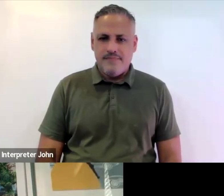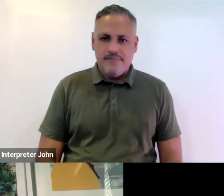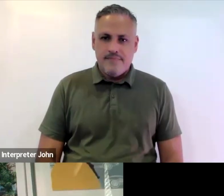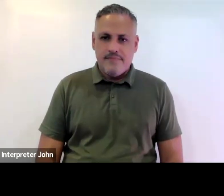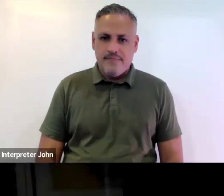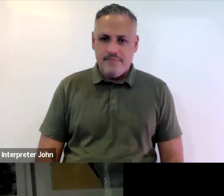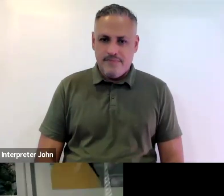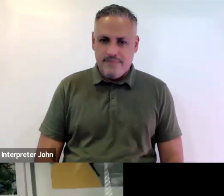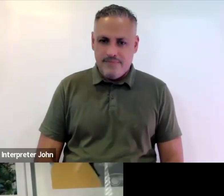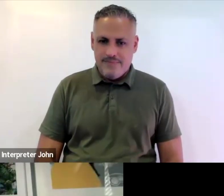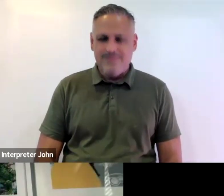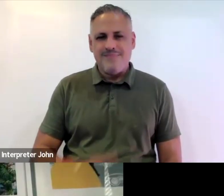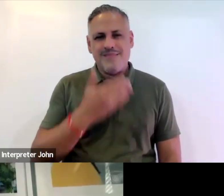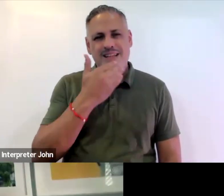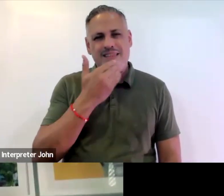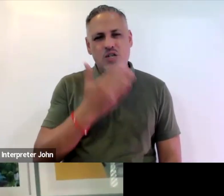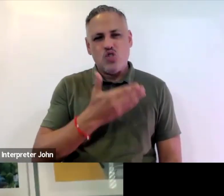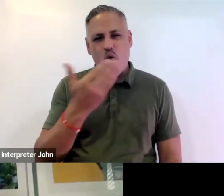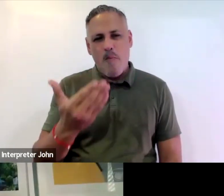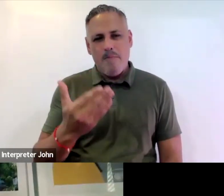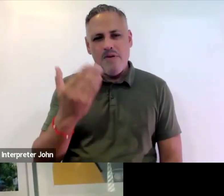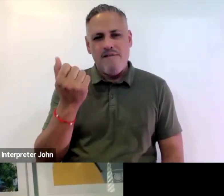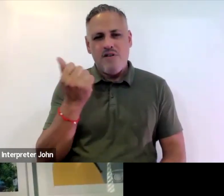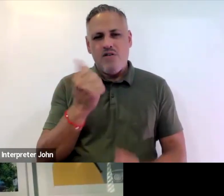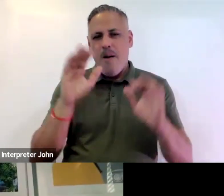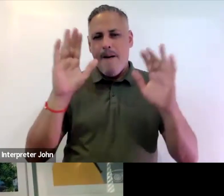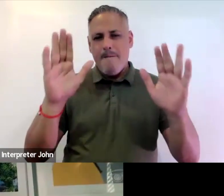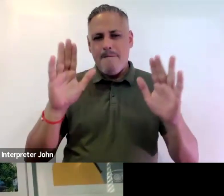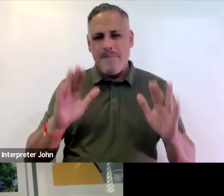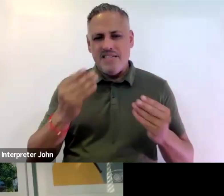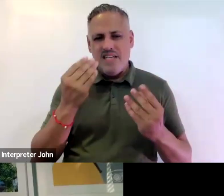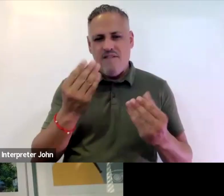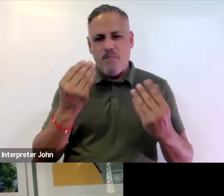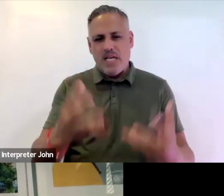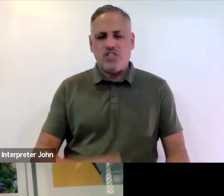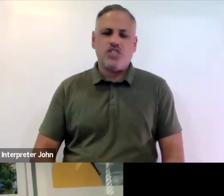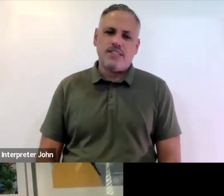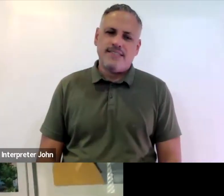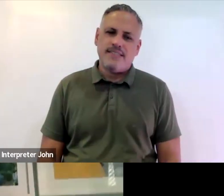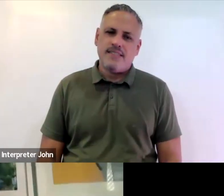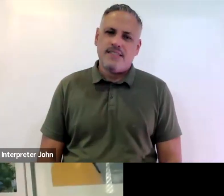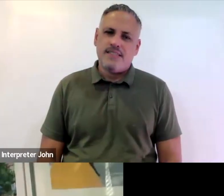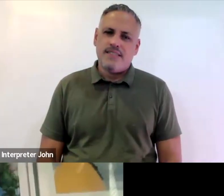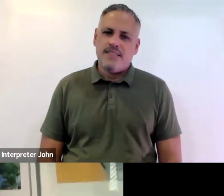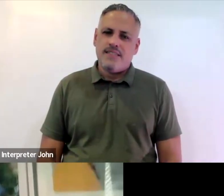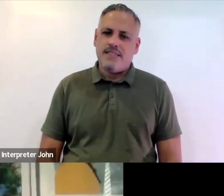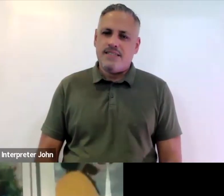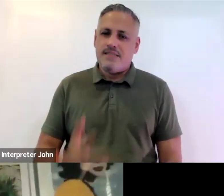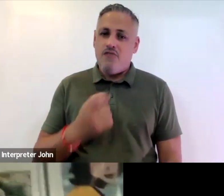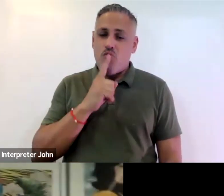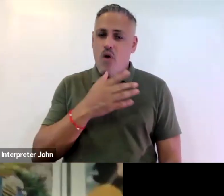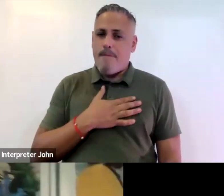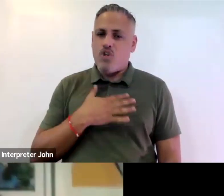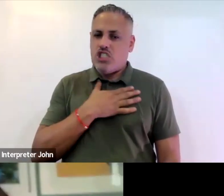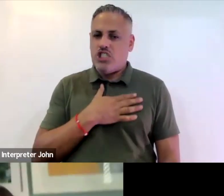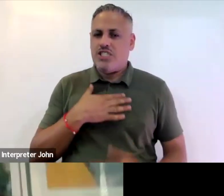Hi, Jonay. Thank you so much for all this amazing information. Um, I want to really